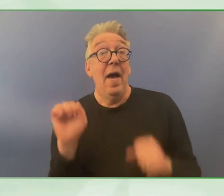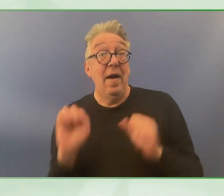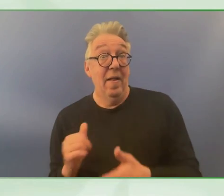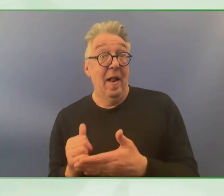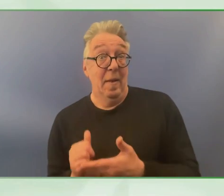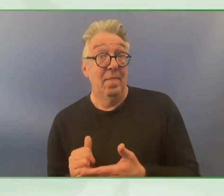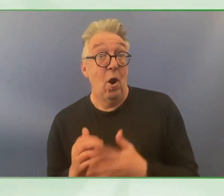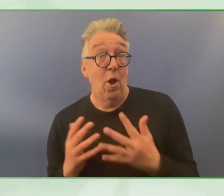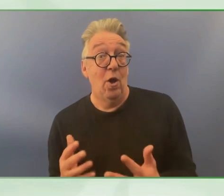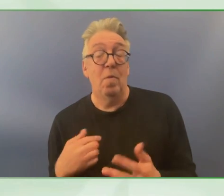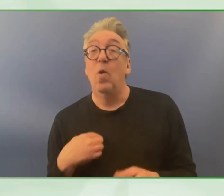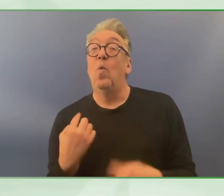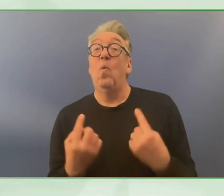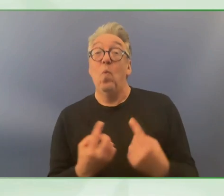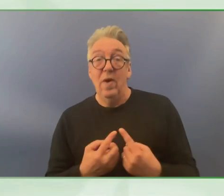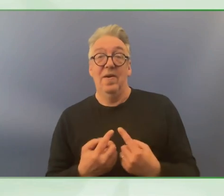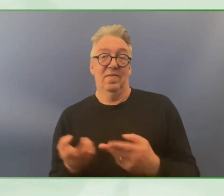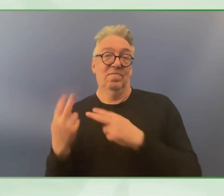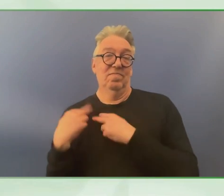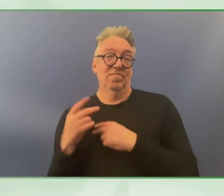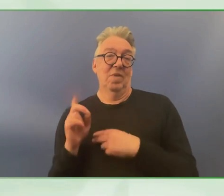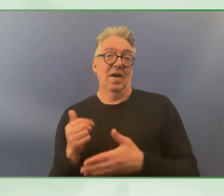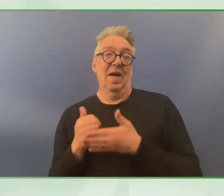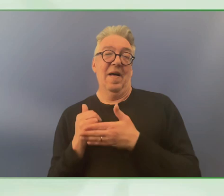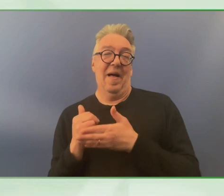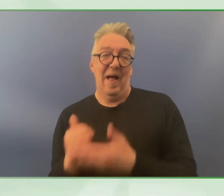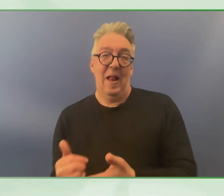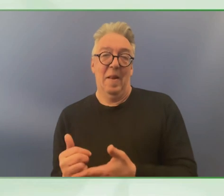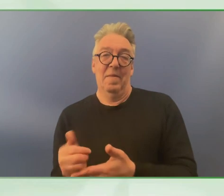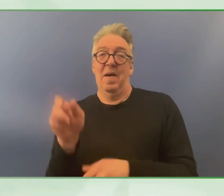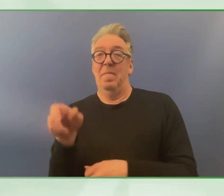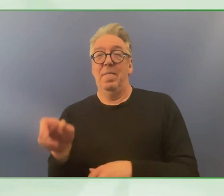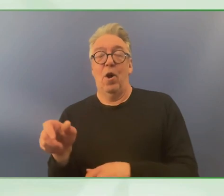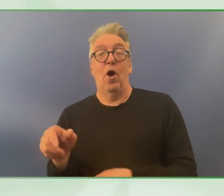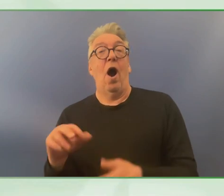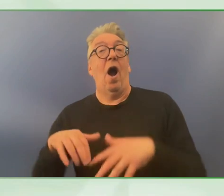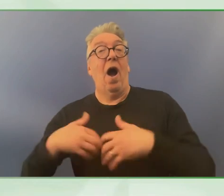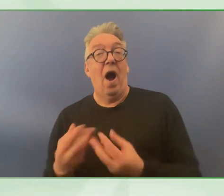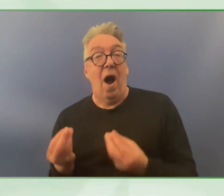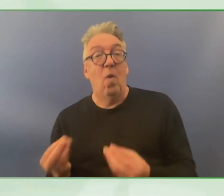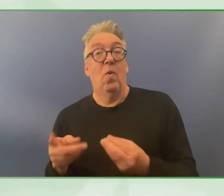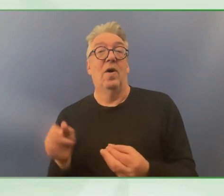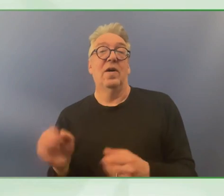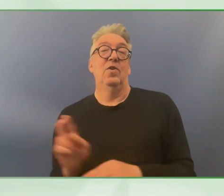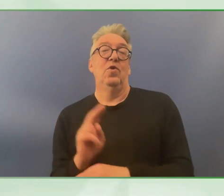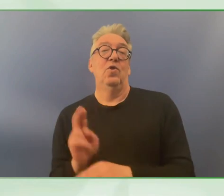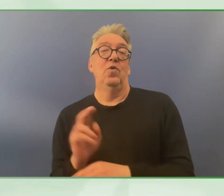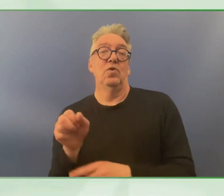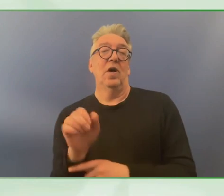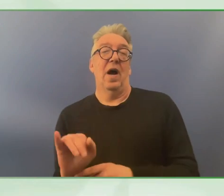help people get their hand into the AI and what they can do with it, especially the younger generation,